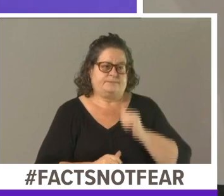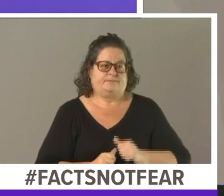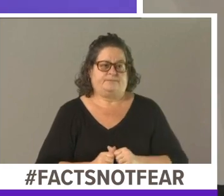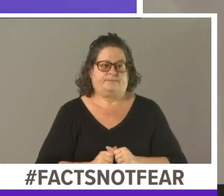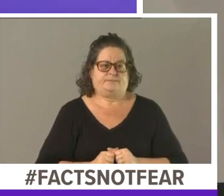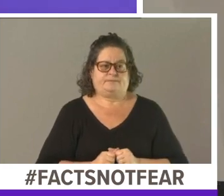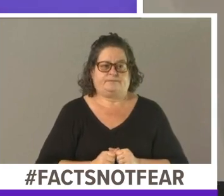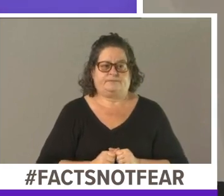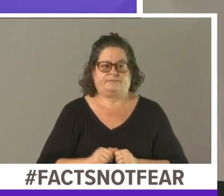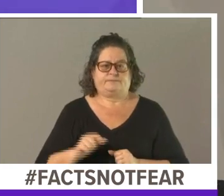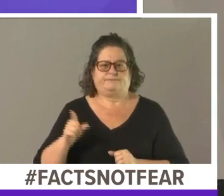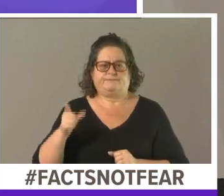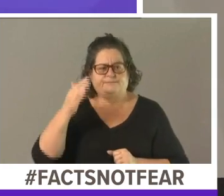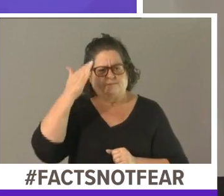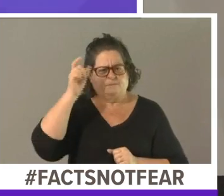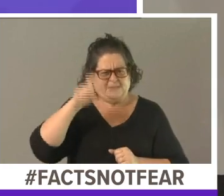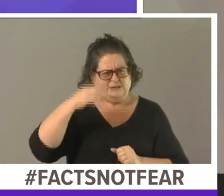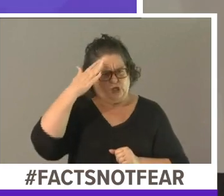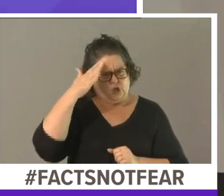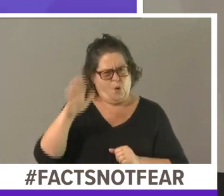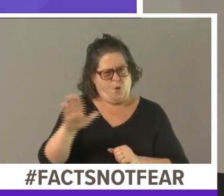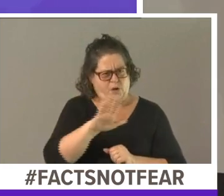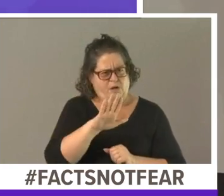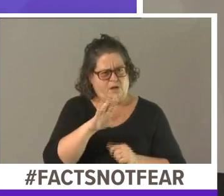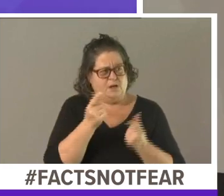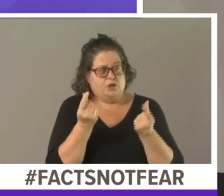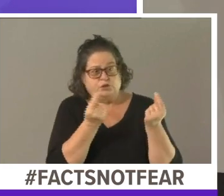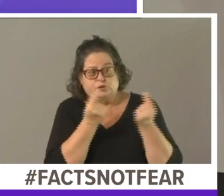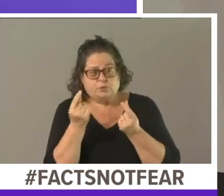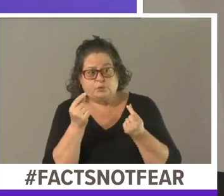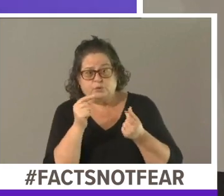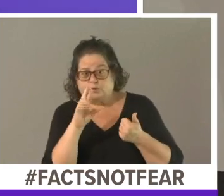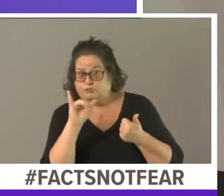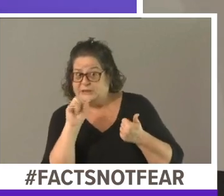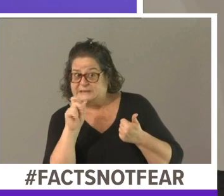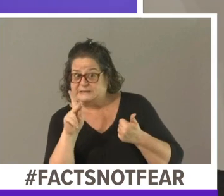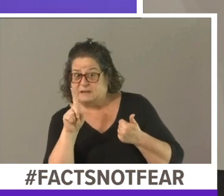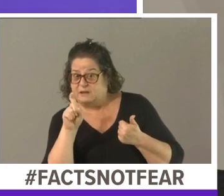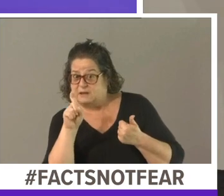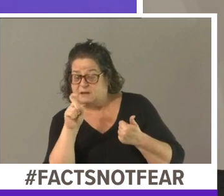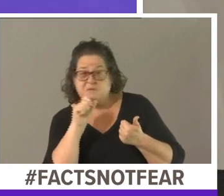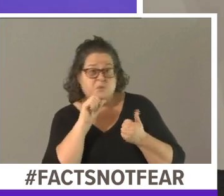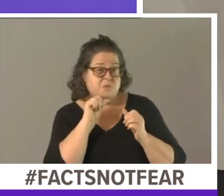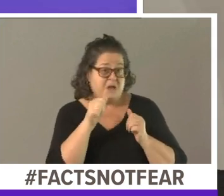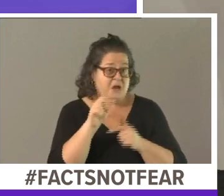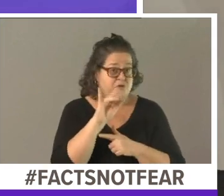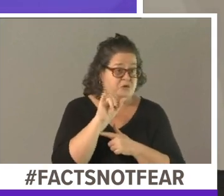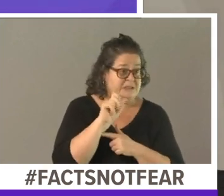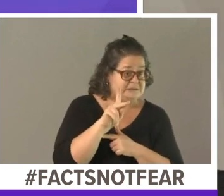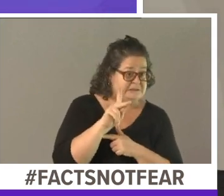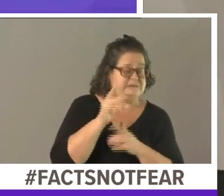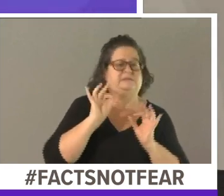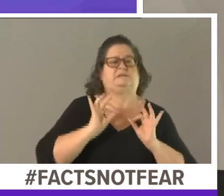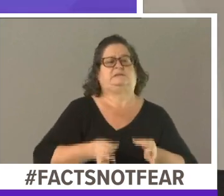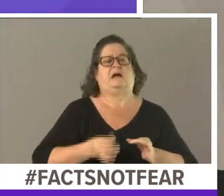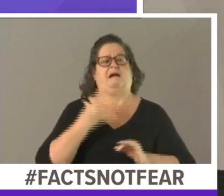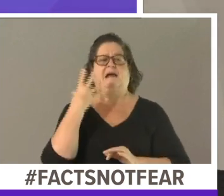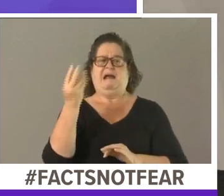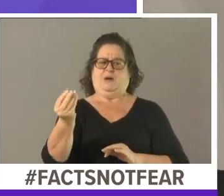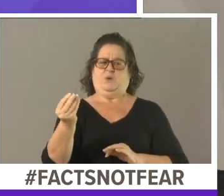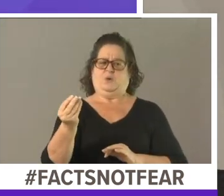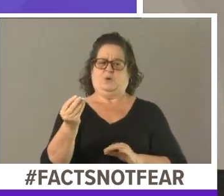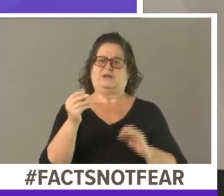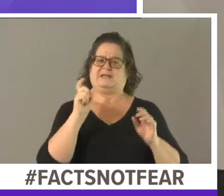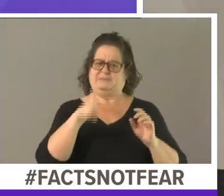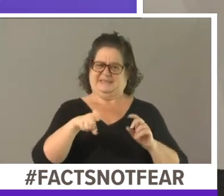are going to be doing if you are leaving your home. So there's several questions that you should be asking yourself as you get ready